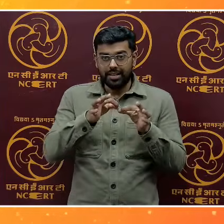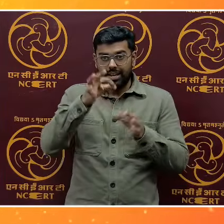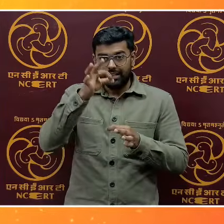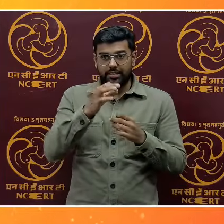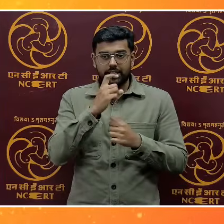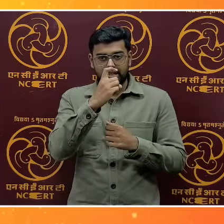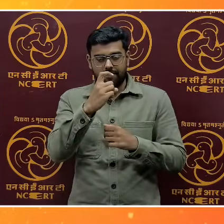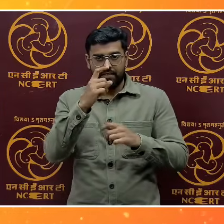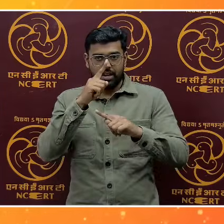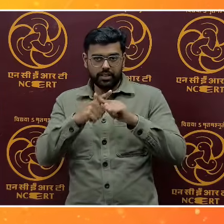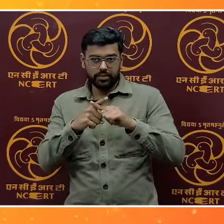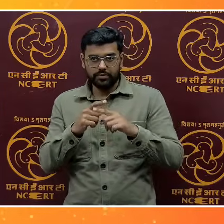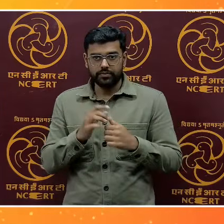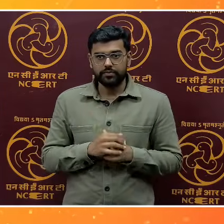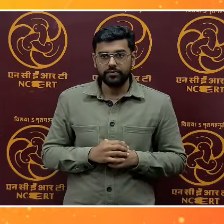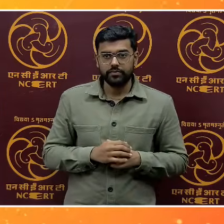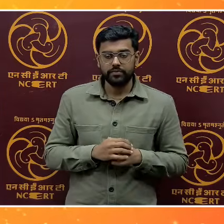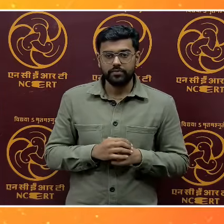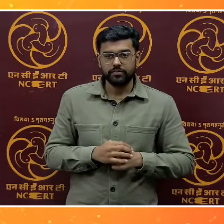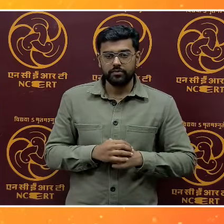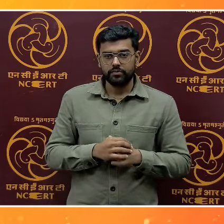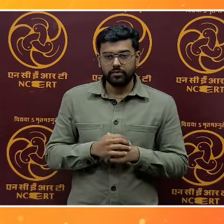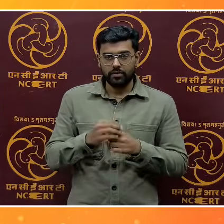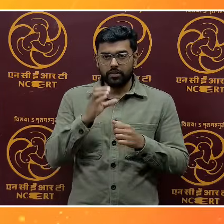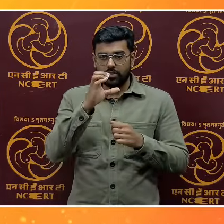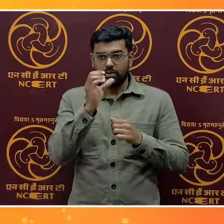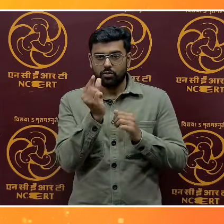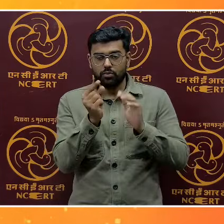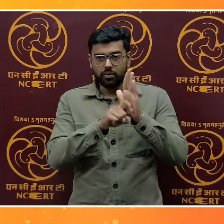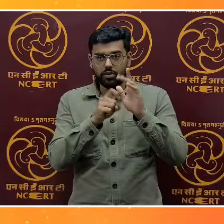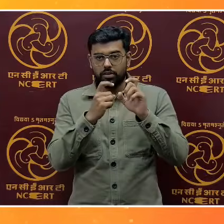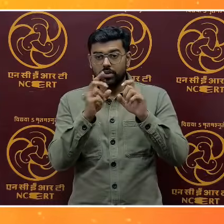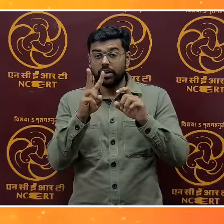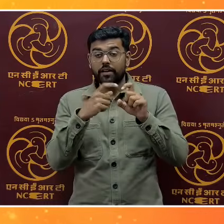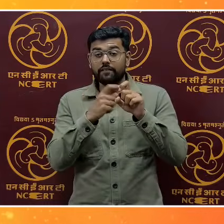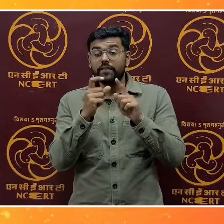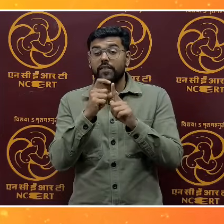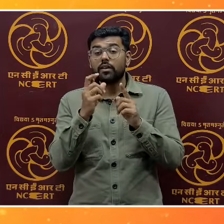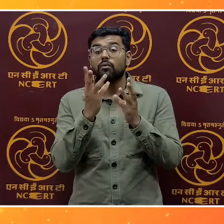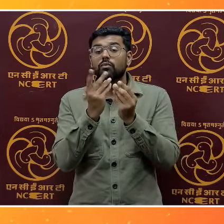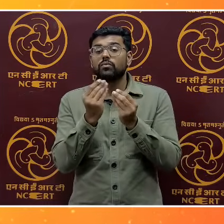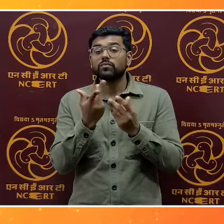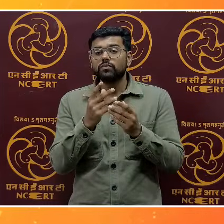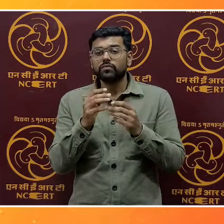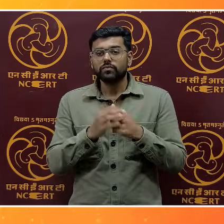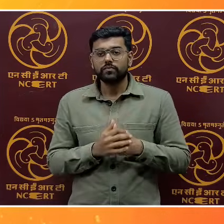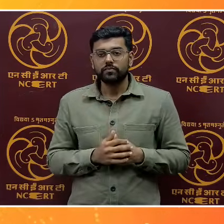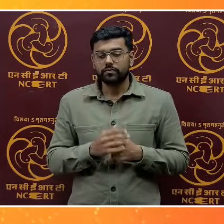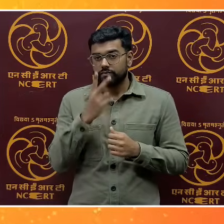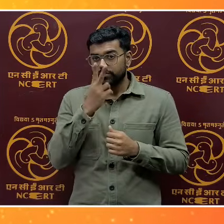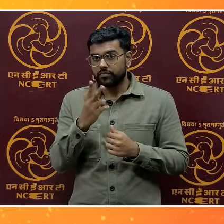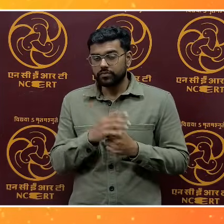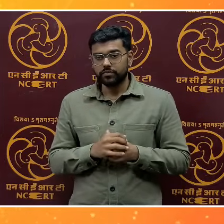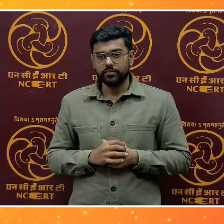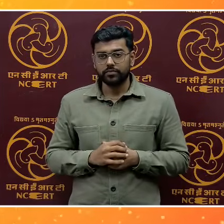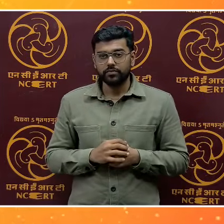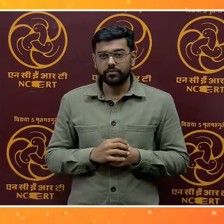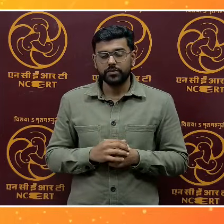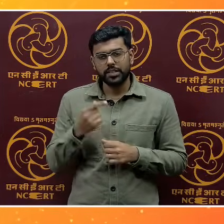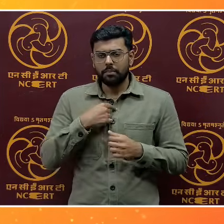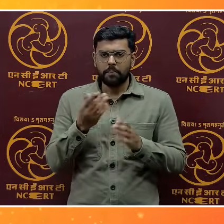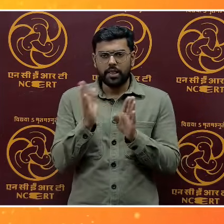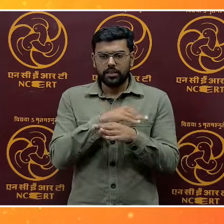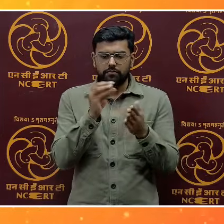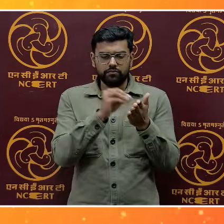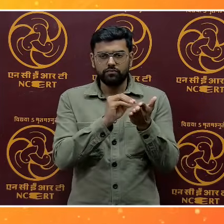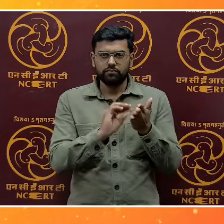7x. So, curved surface area is, formula is pi r L. Okay. So, it is already given to us